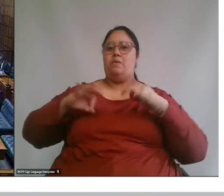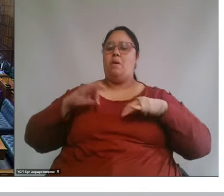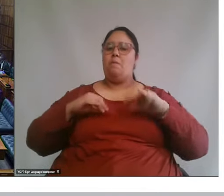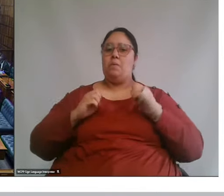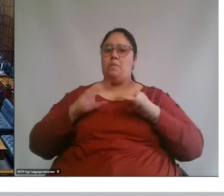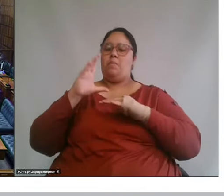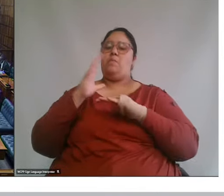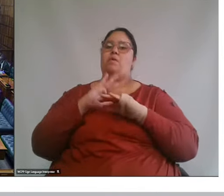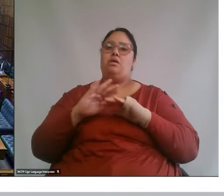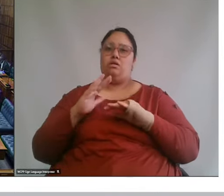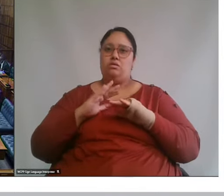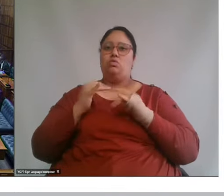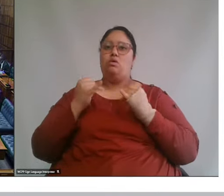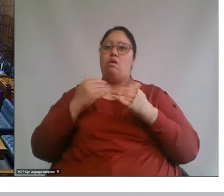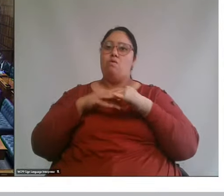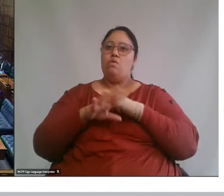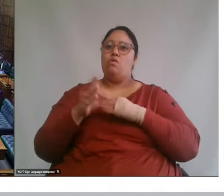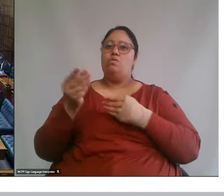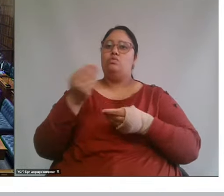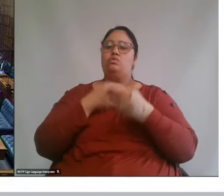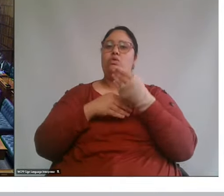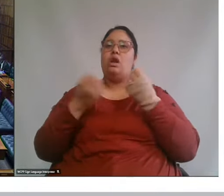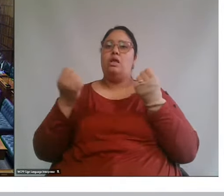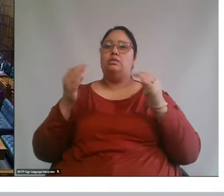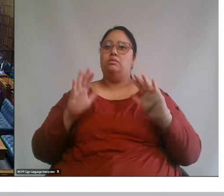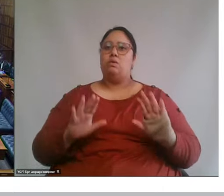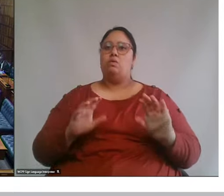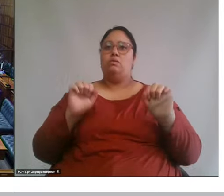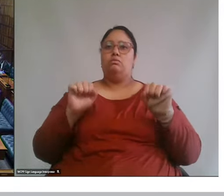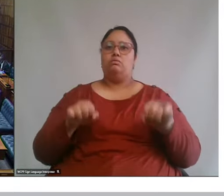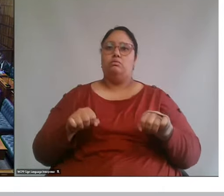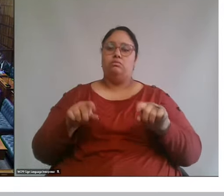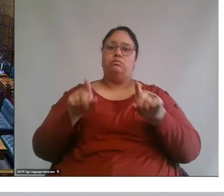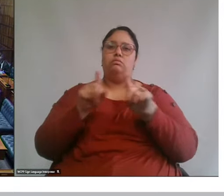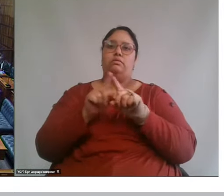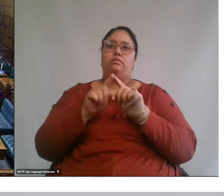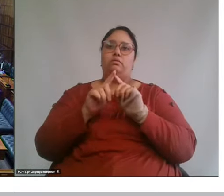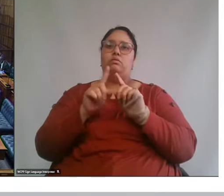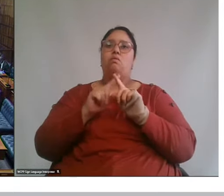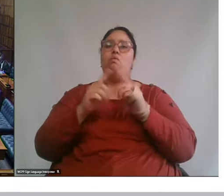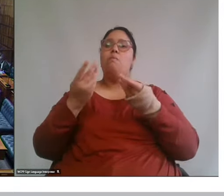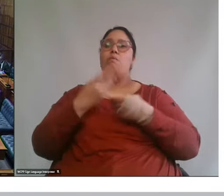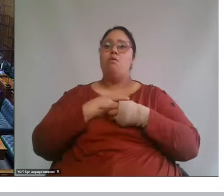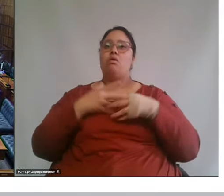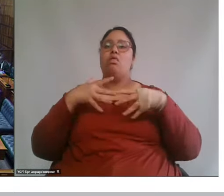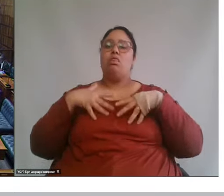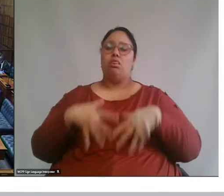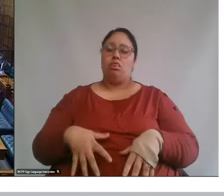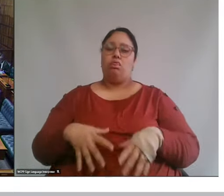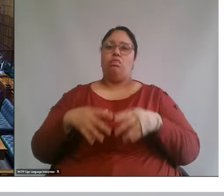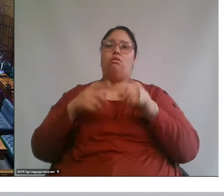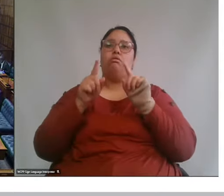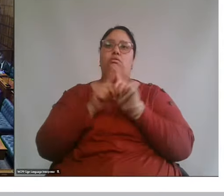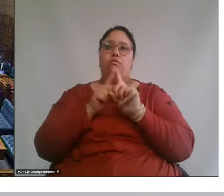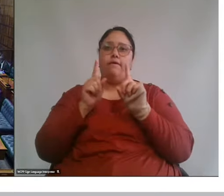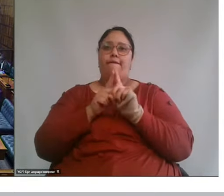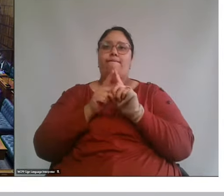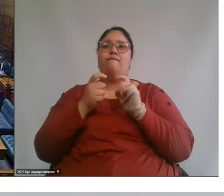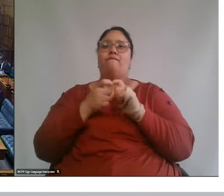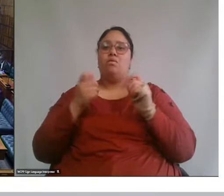so it's one thing to go to the trip it's one thing that uh you know markets um excited about the